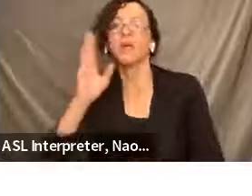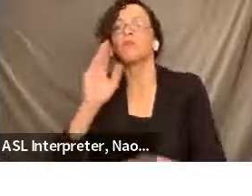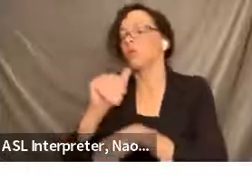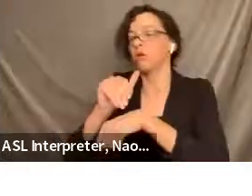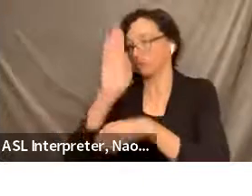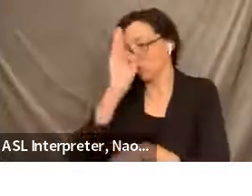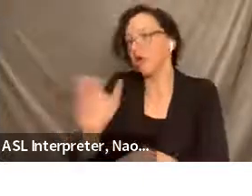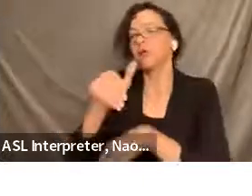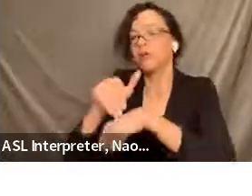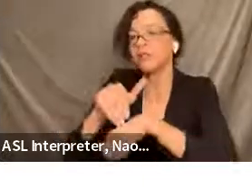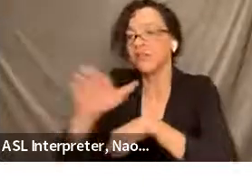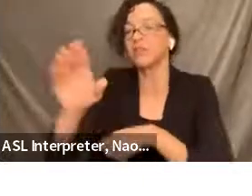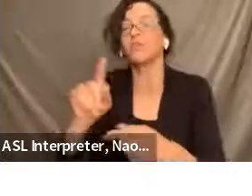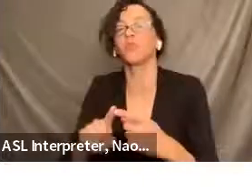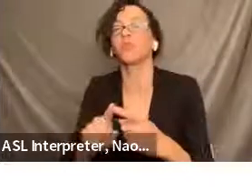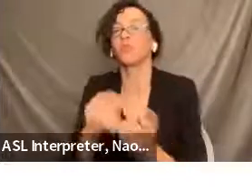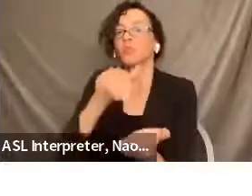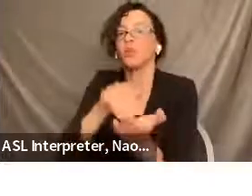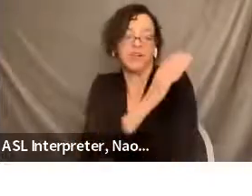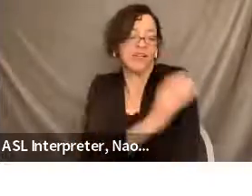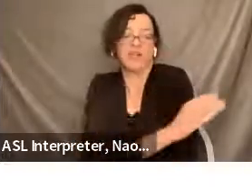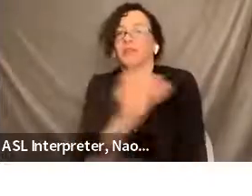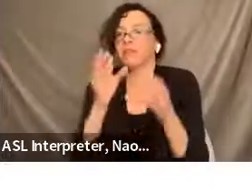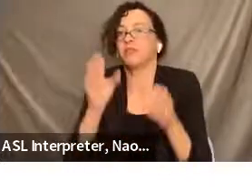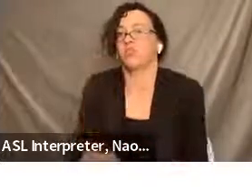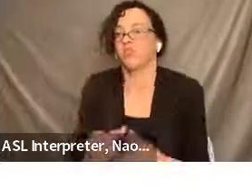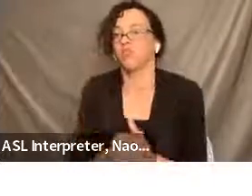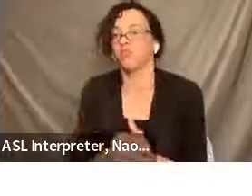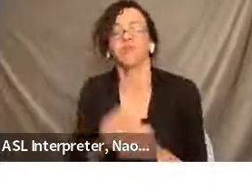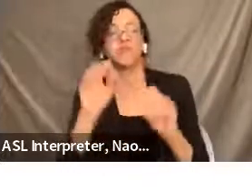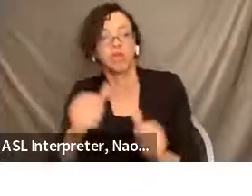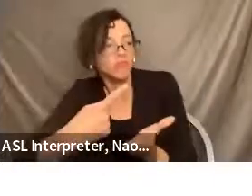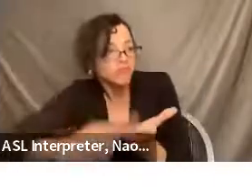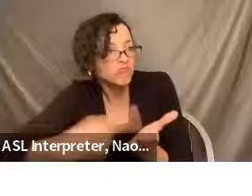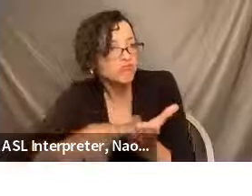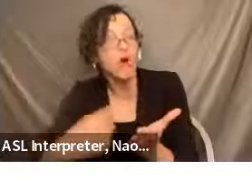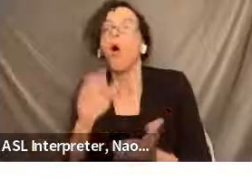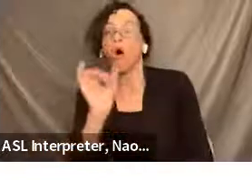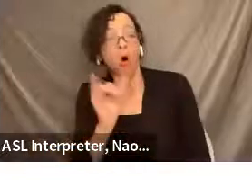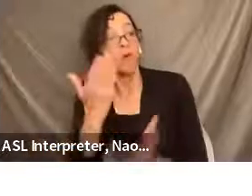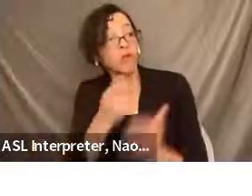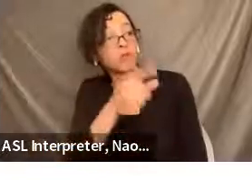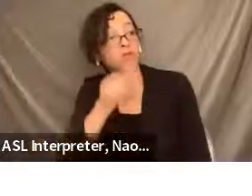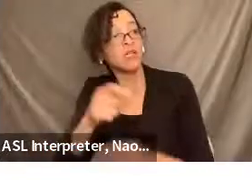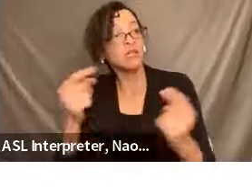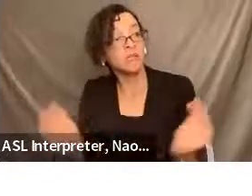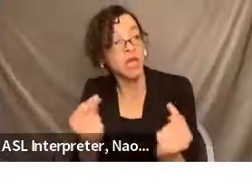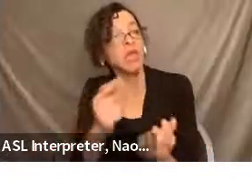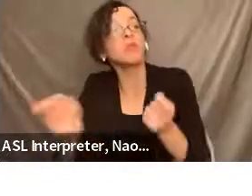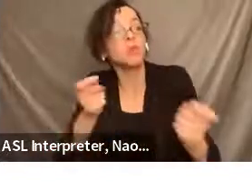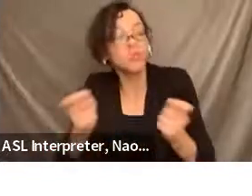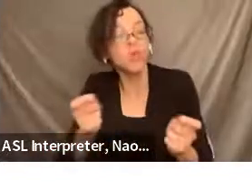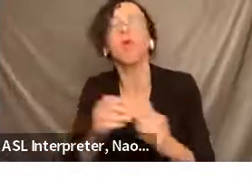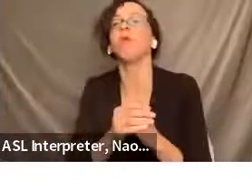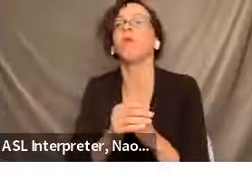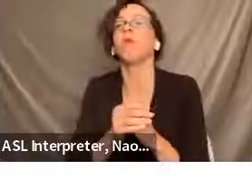patient and see that they really just need pain control. They can potentially call them in a prescription. The medics at the scene can